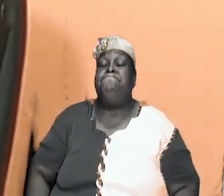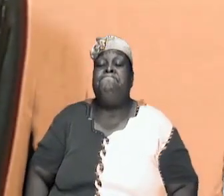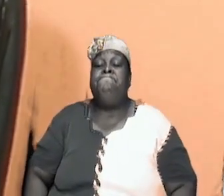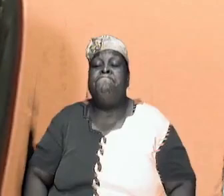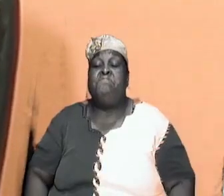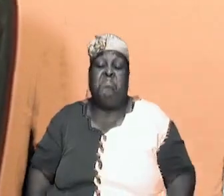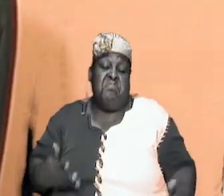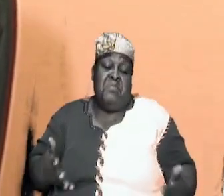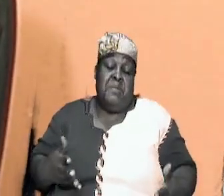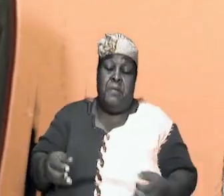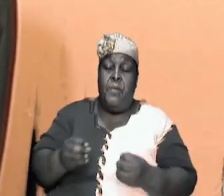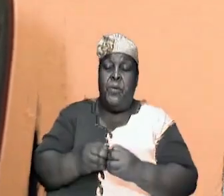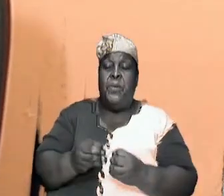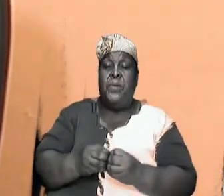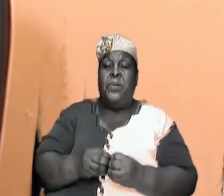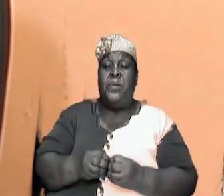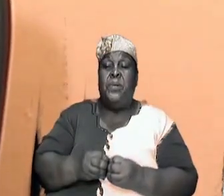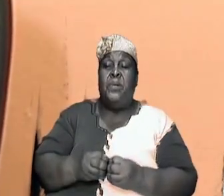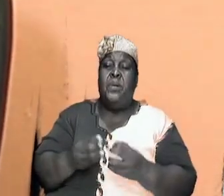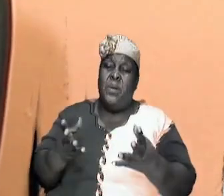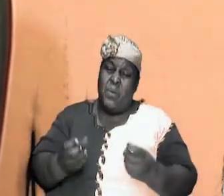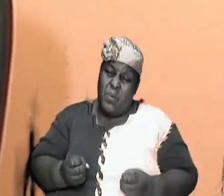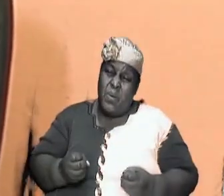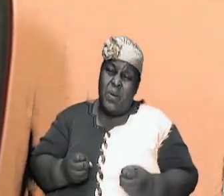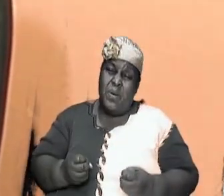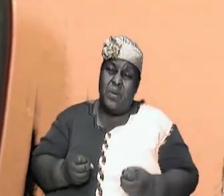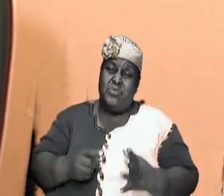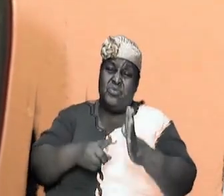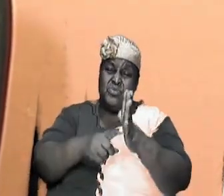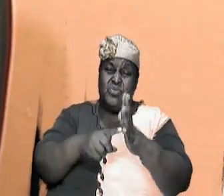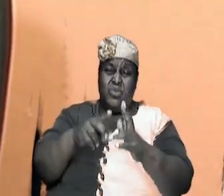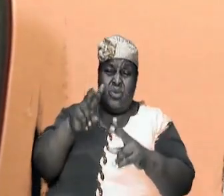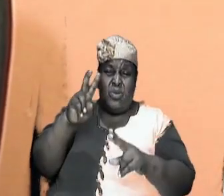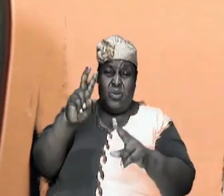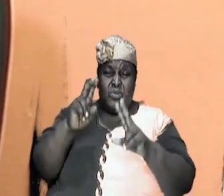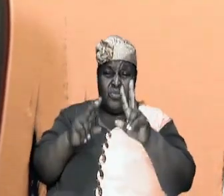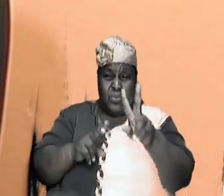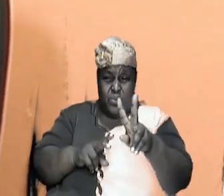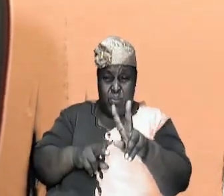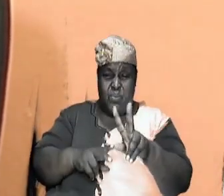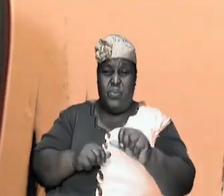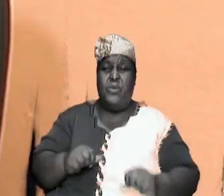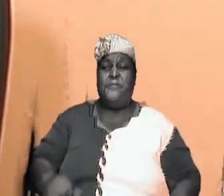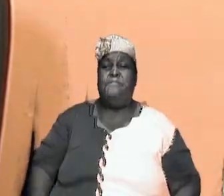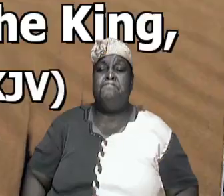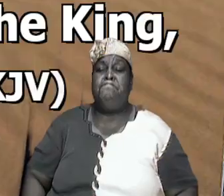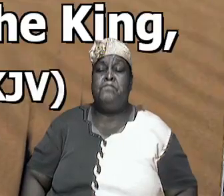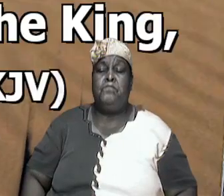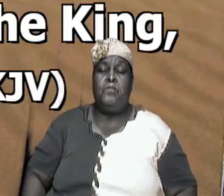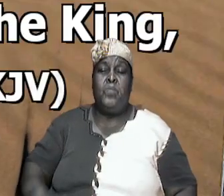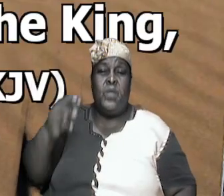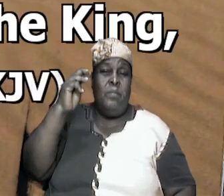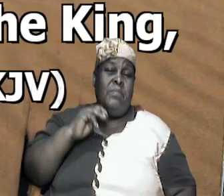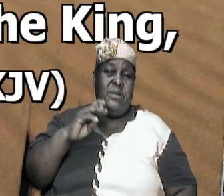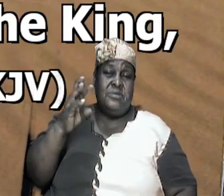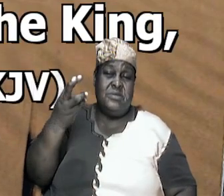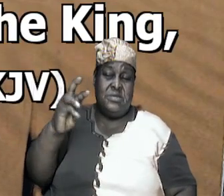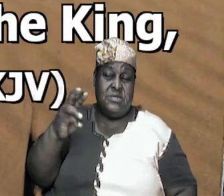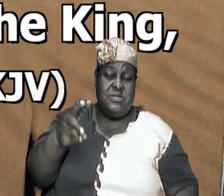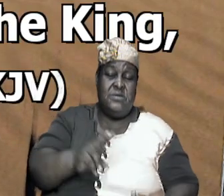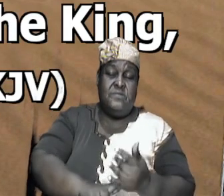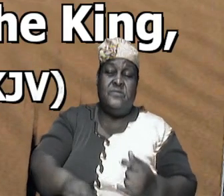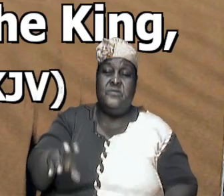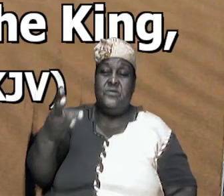There are probably more, but I want to highlight two of those sources today. Let us look at Matthew 16, verse